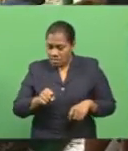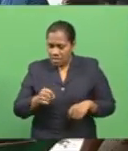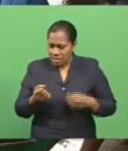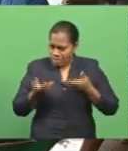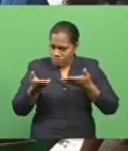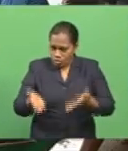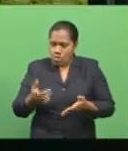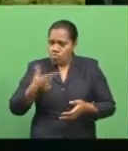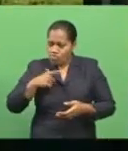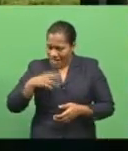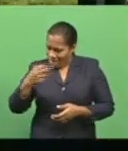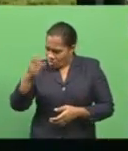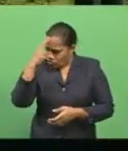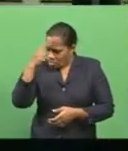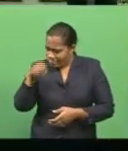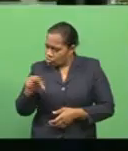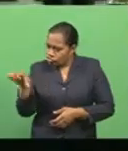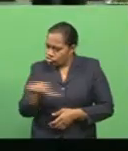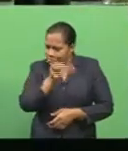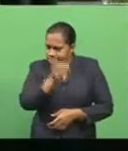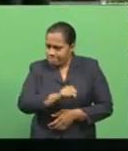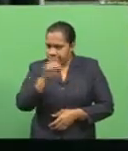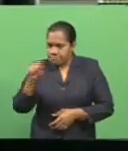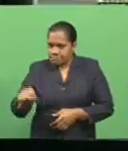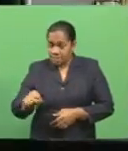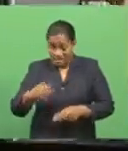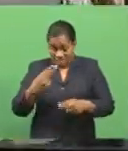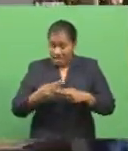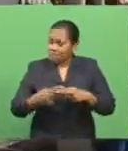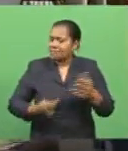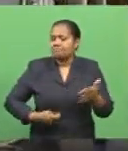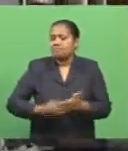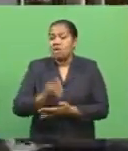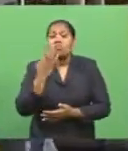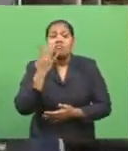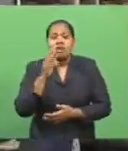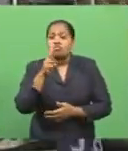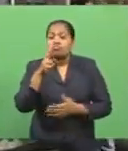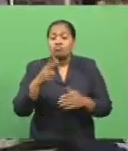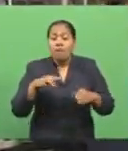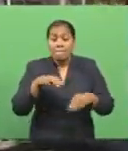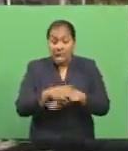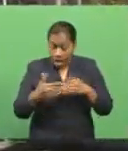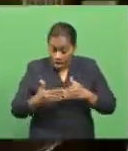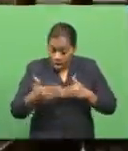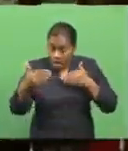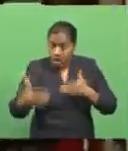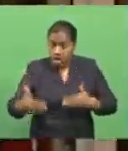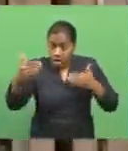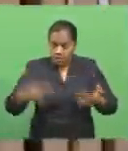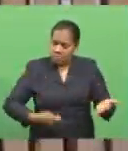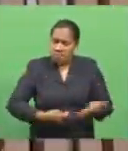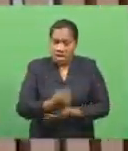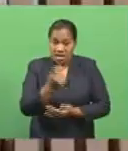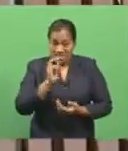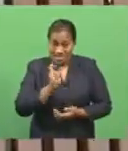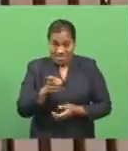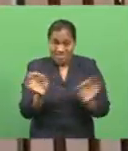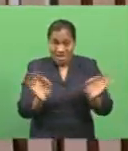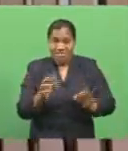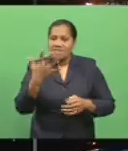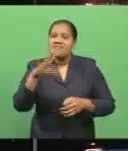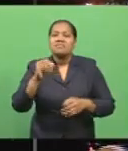reason and they should be taken seriously. The farmers are to pay their fines within 2 months or face 50 days imprisonment in default.